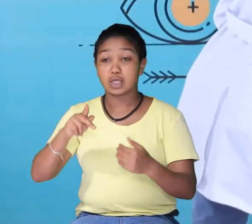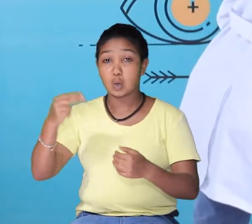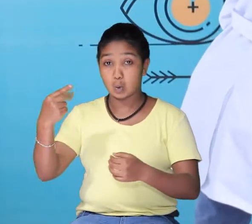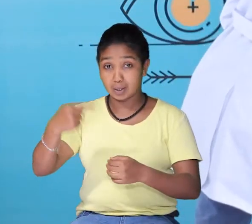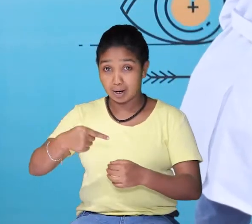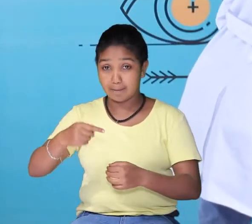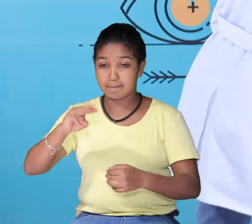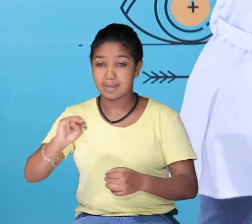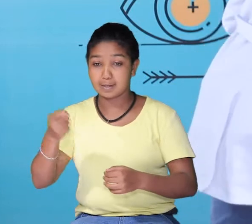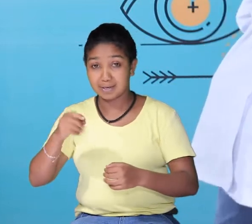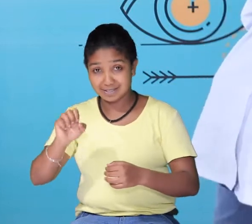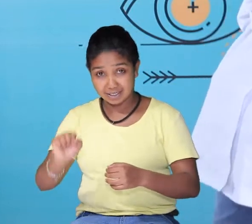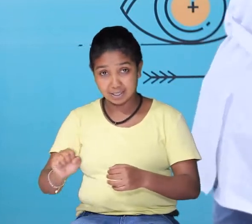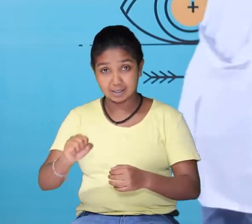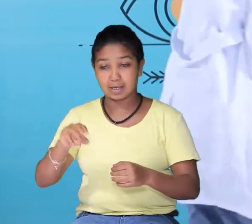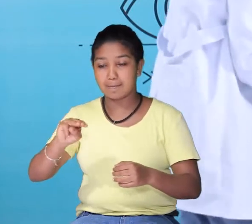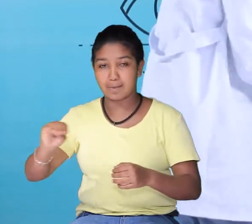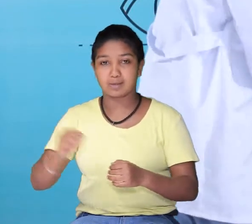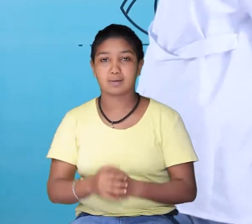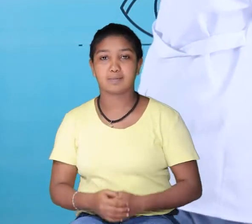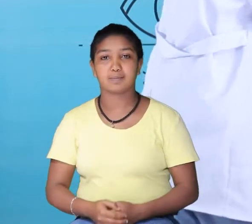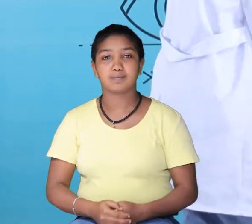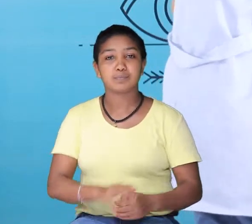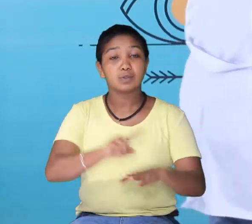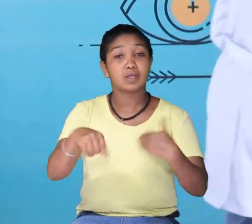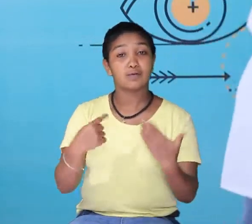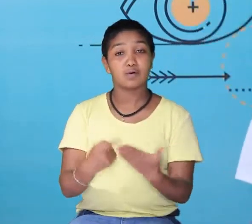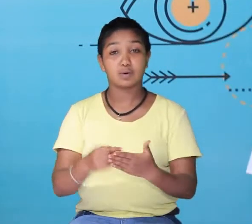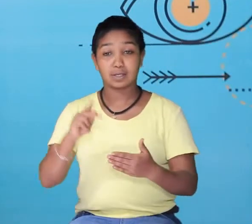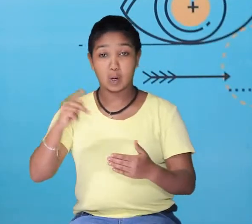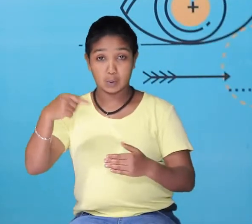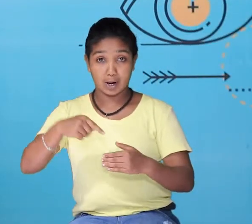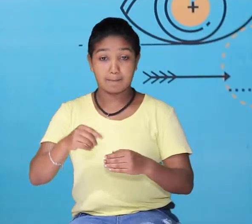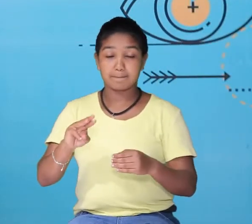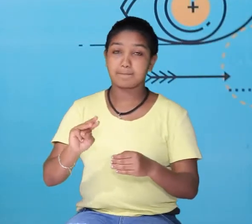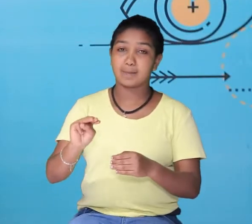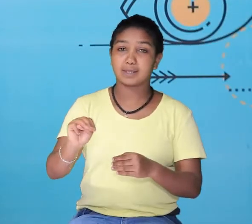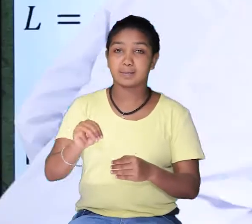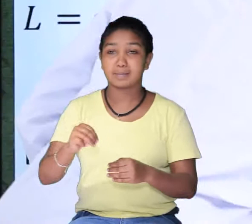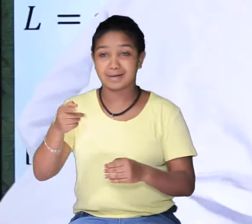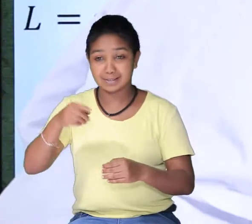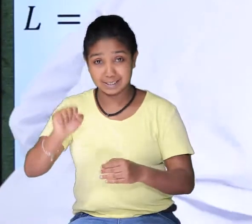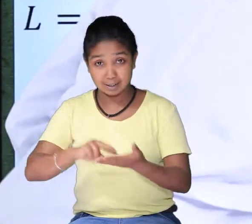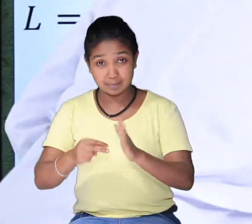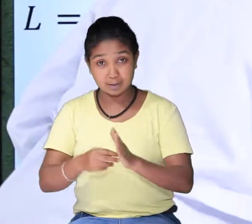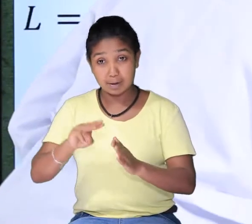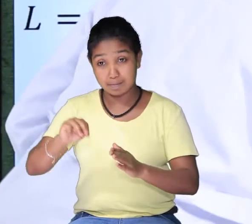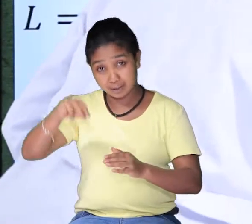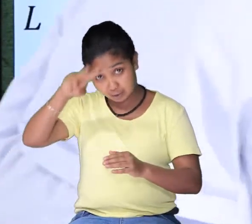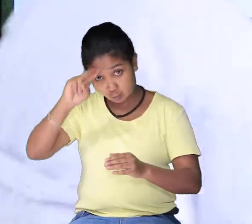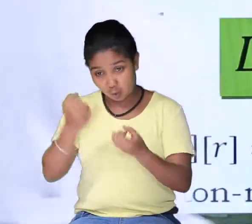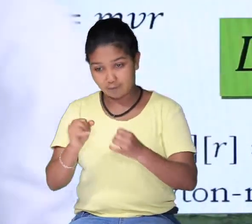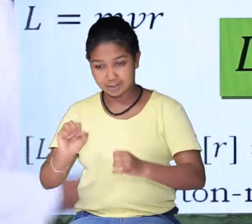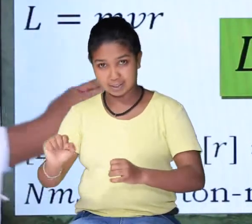Kilogram, meter per second, and meter, actually. So, kilogram meter per second, means meter squared